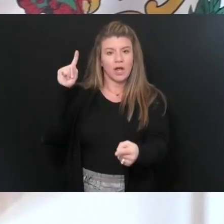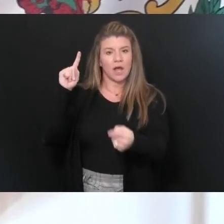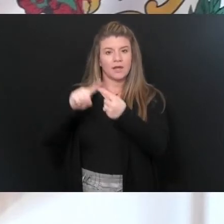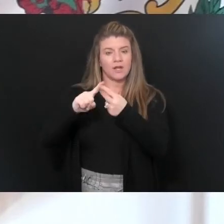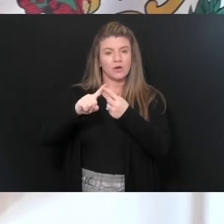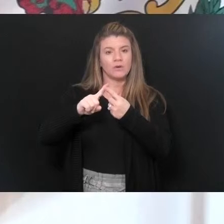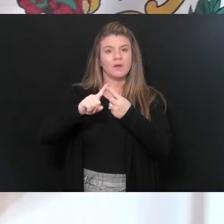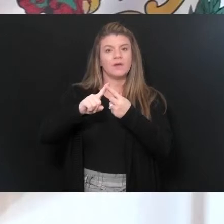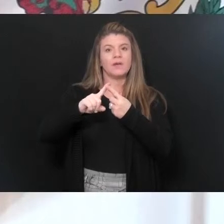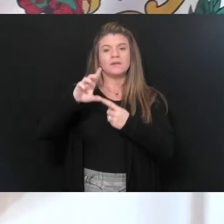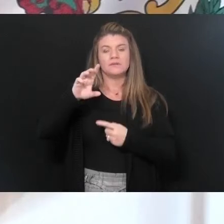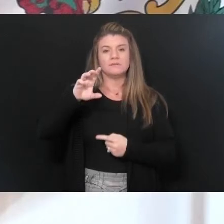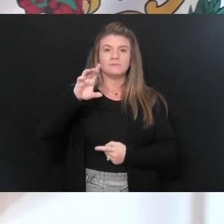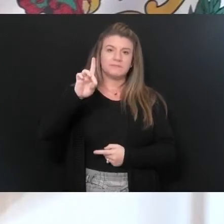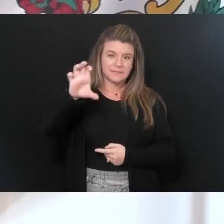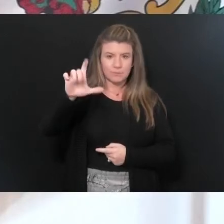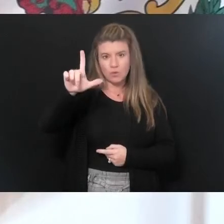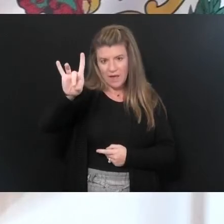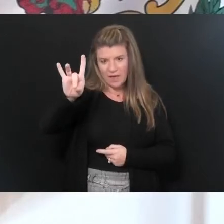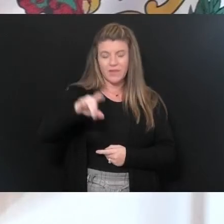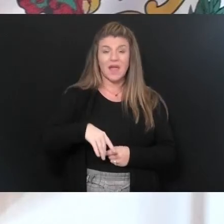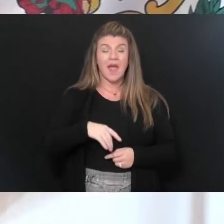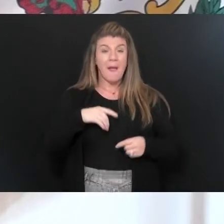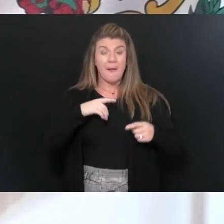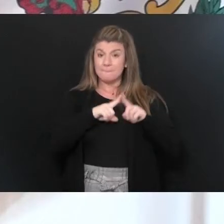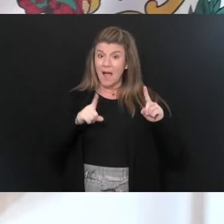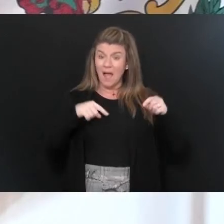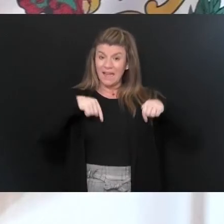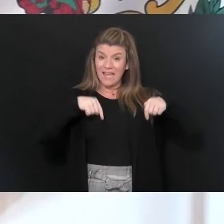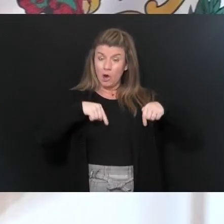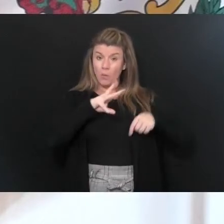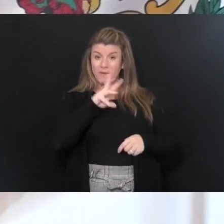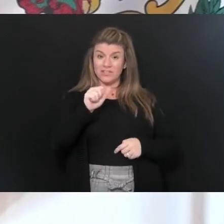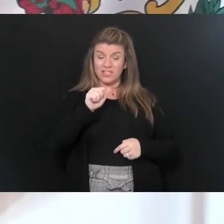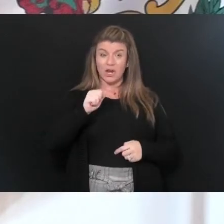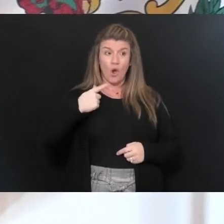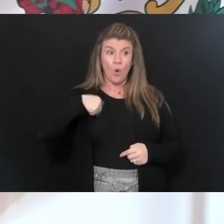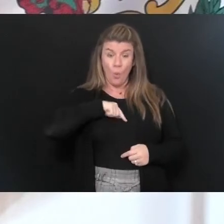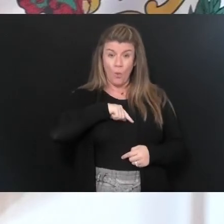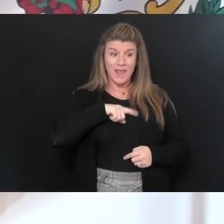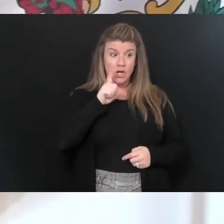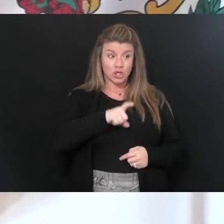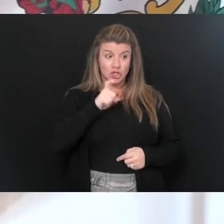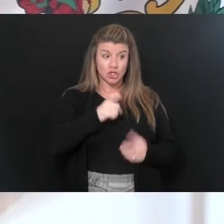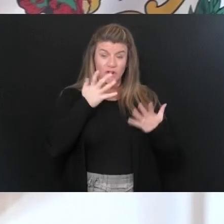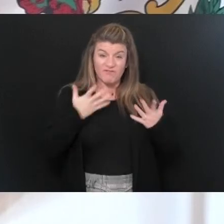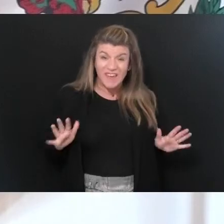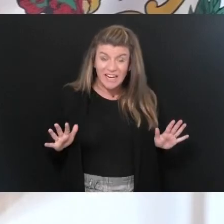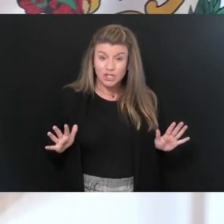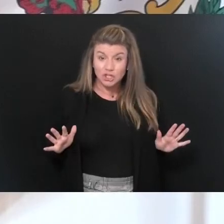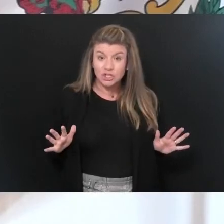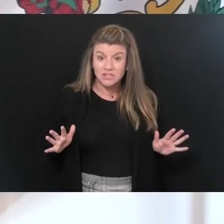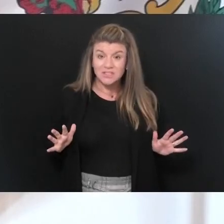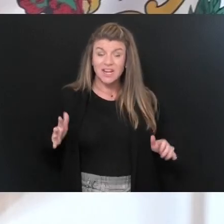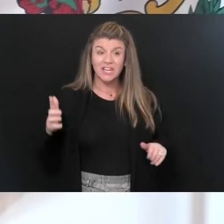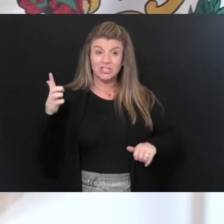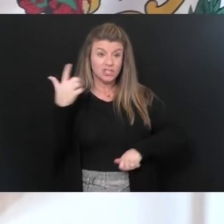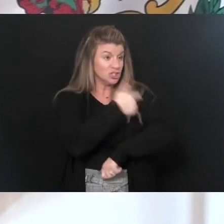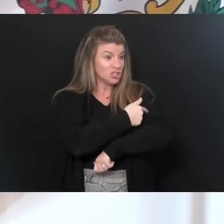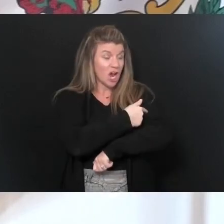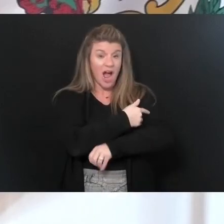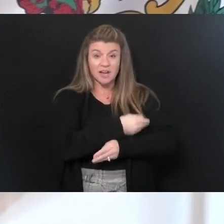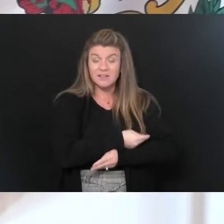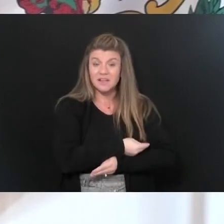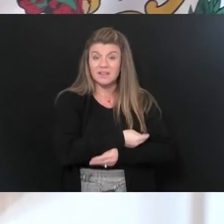the 28th. Meanwhile, we're on track to finish distributing our first round